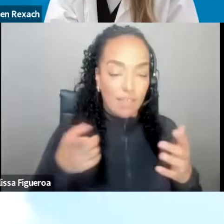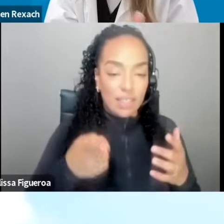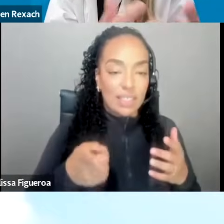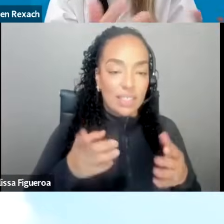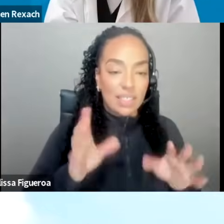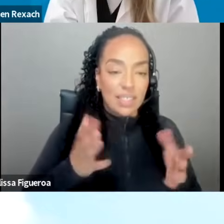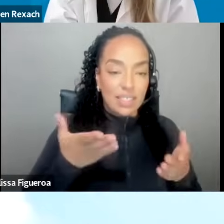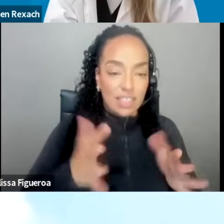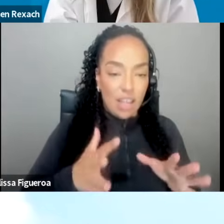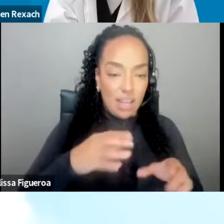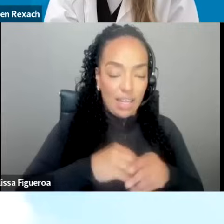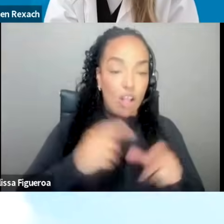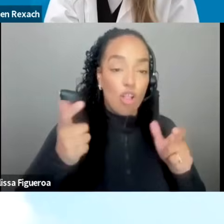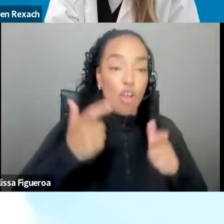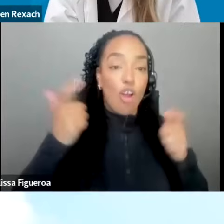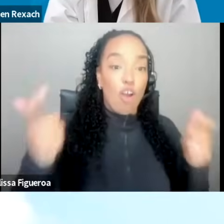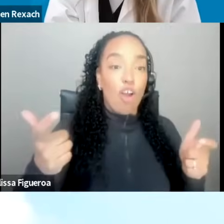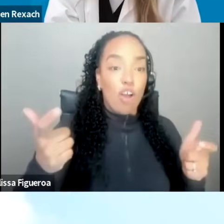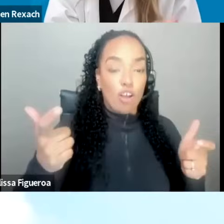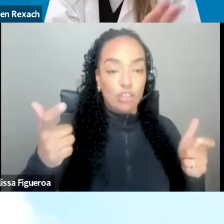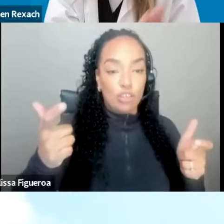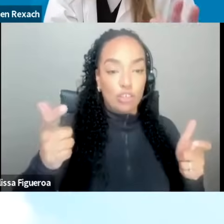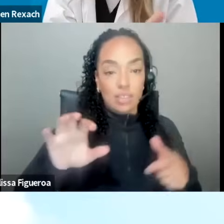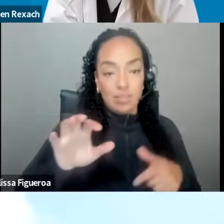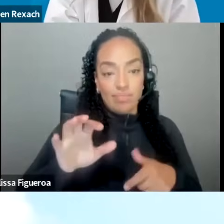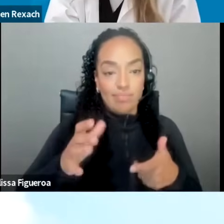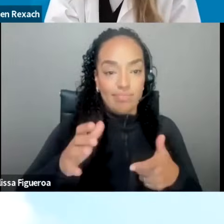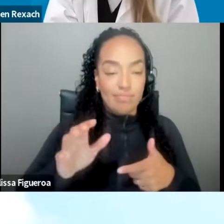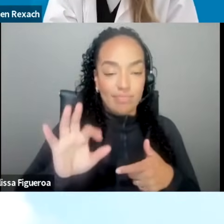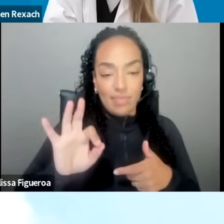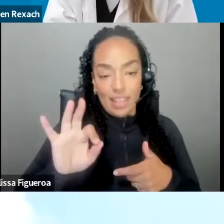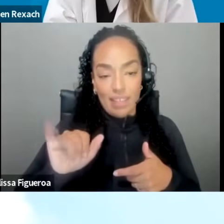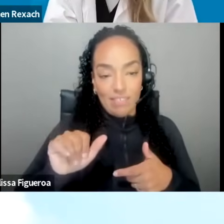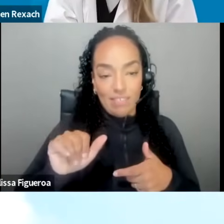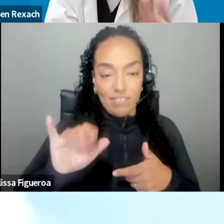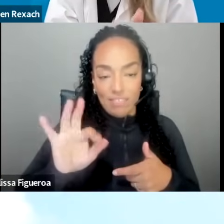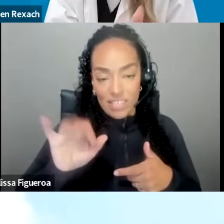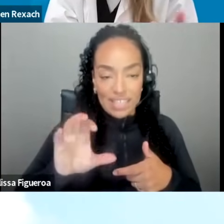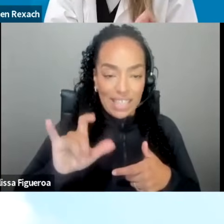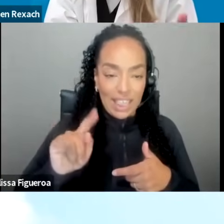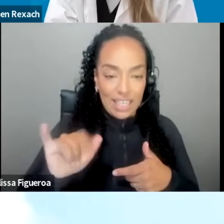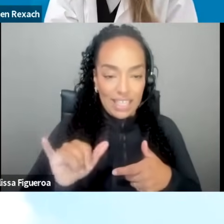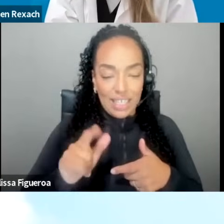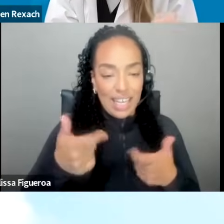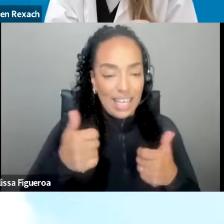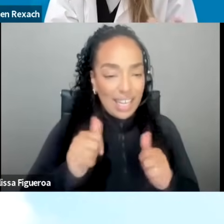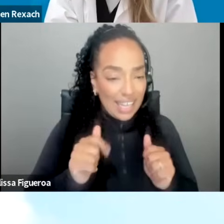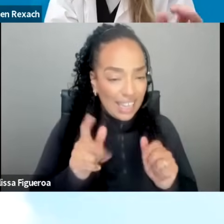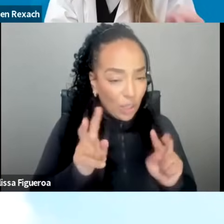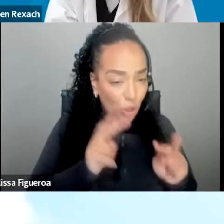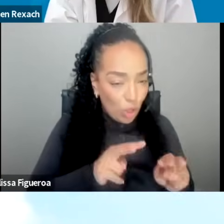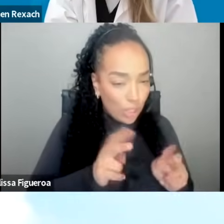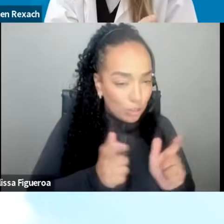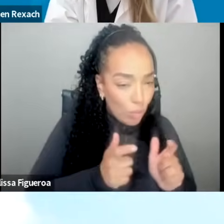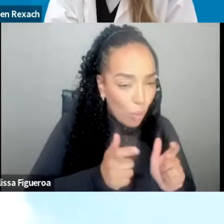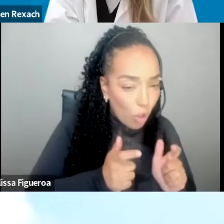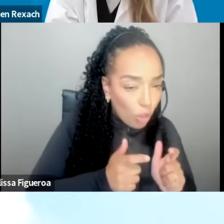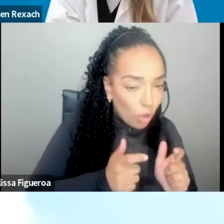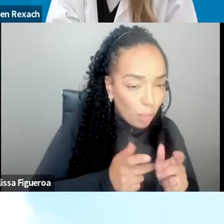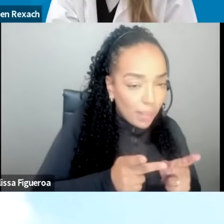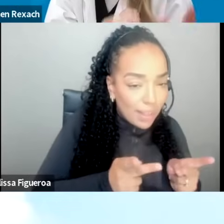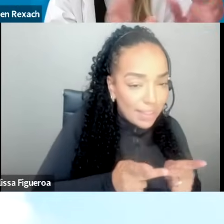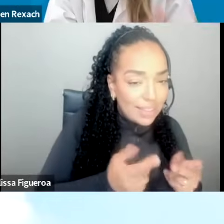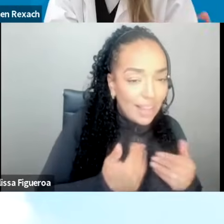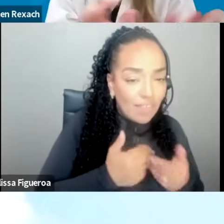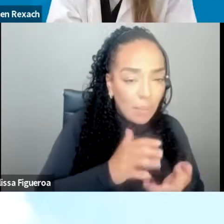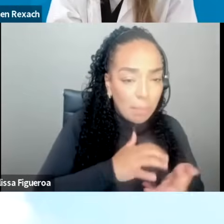large facilities, large dairy facilities. Is there anything being looked at in terms of the smaller facilities where you often have mixed